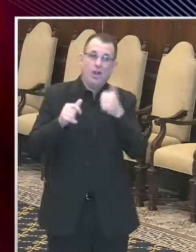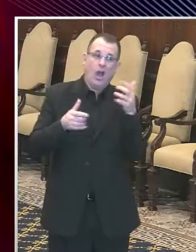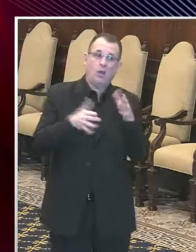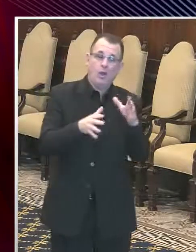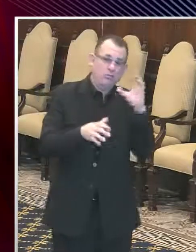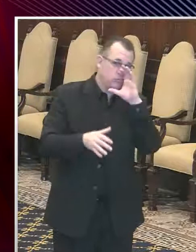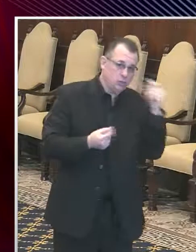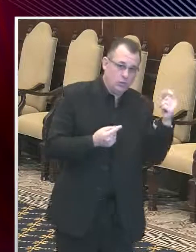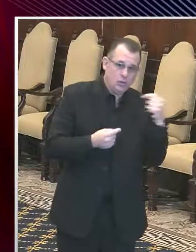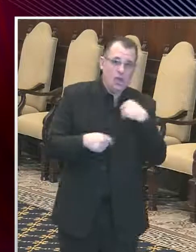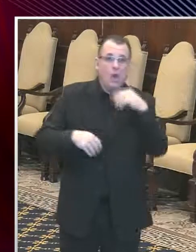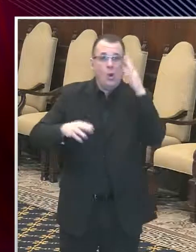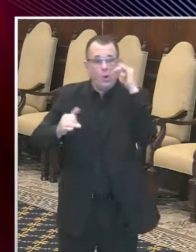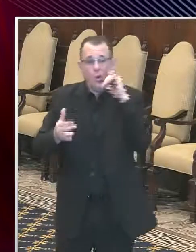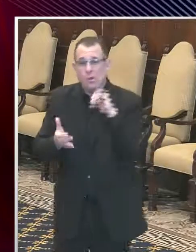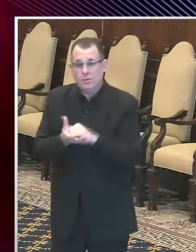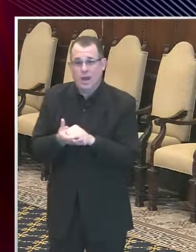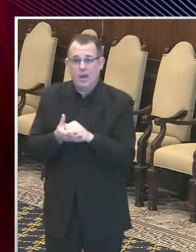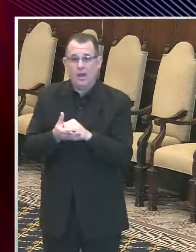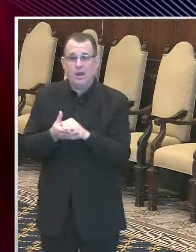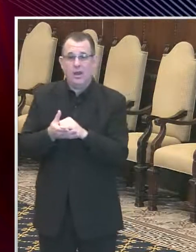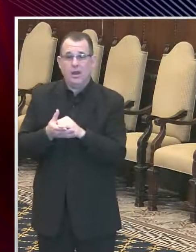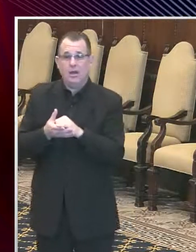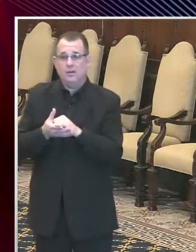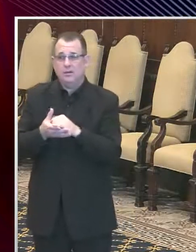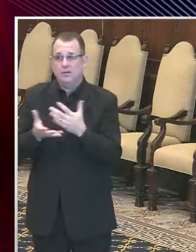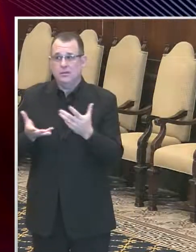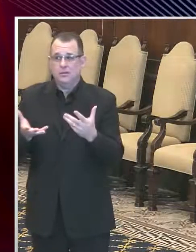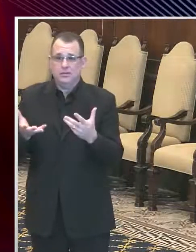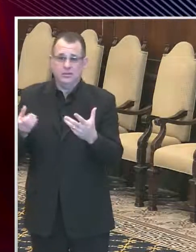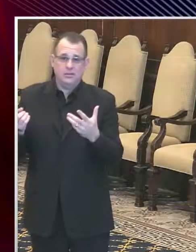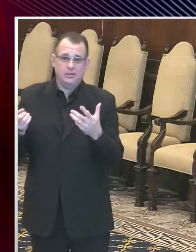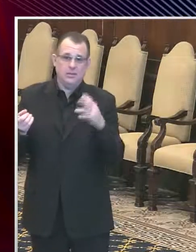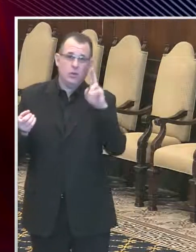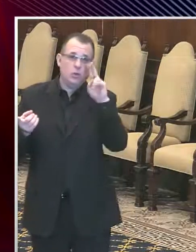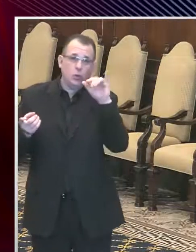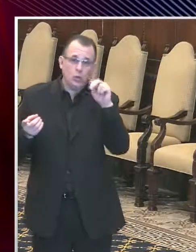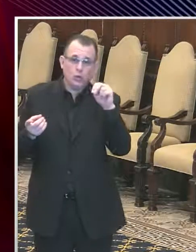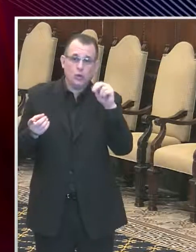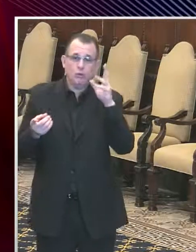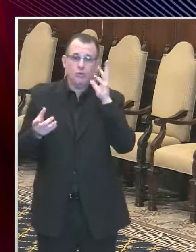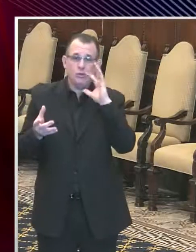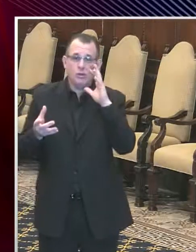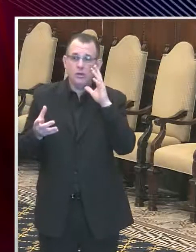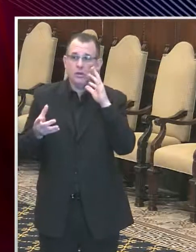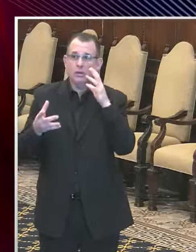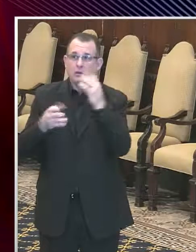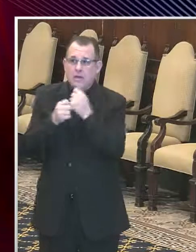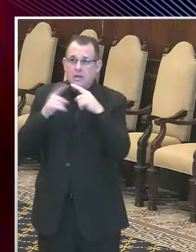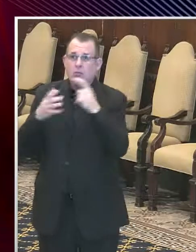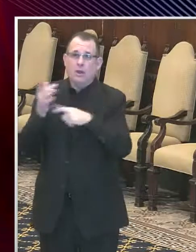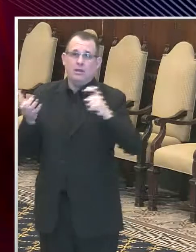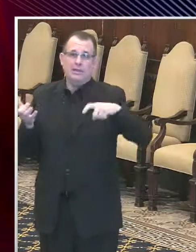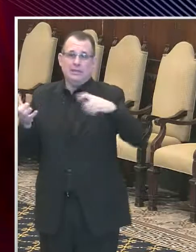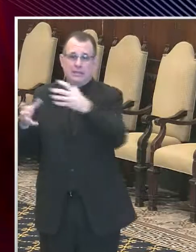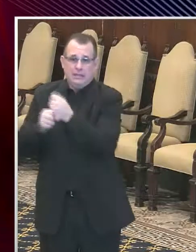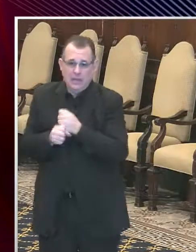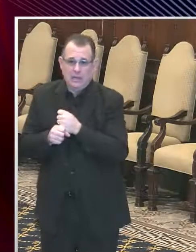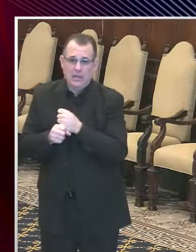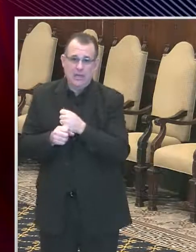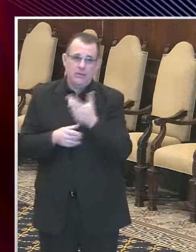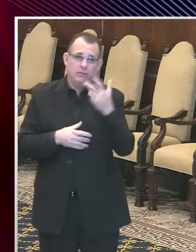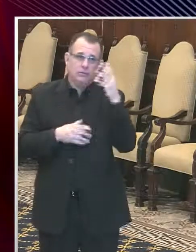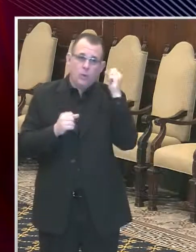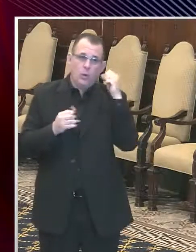hoping that cooler heads will prevail and the union will get what they're looking for and SEPTA can continue serving the